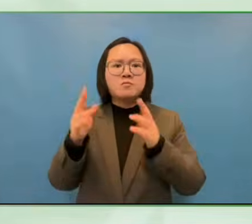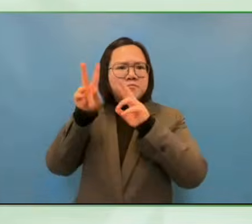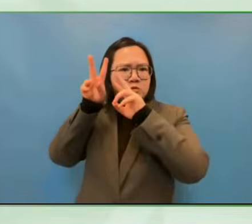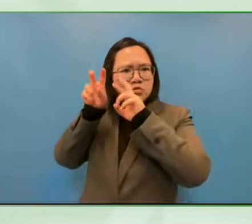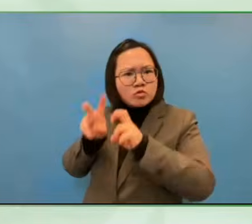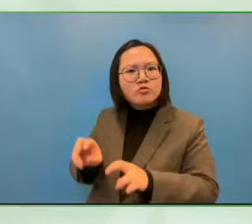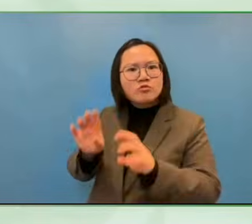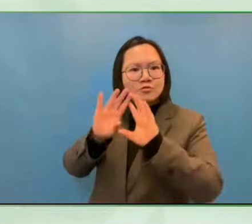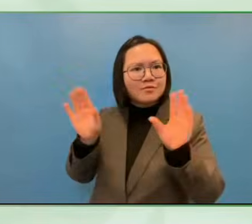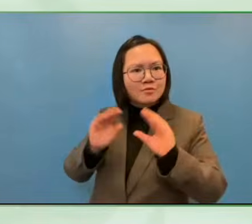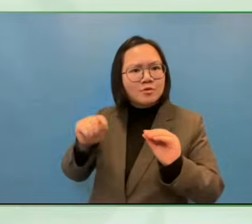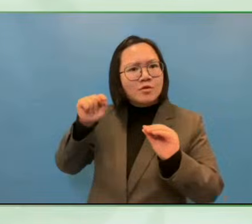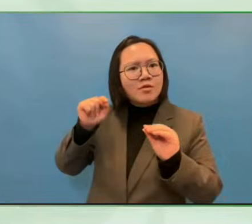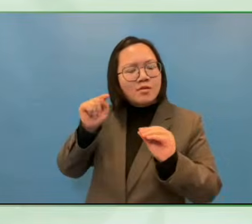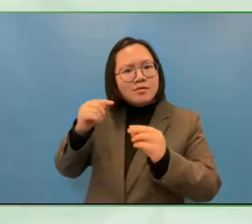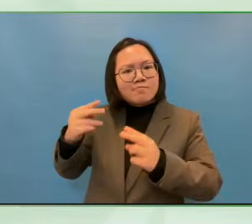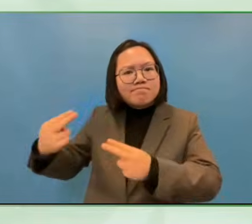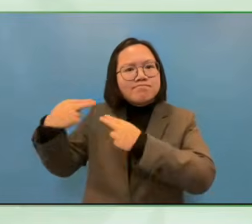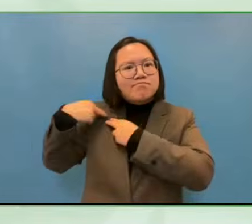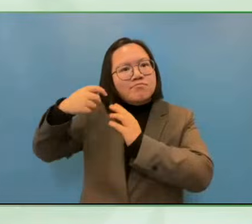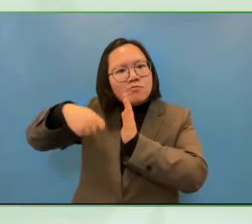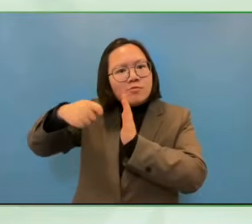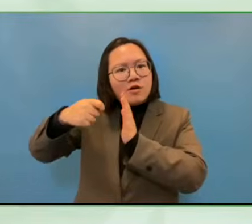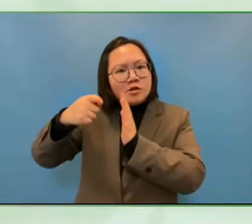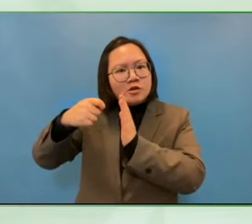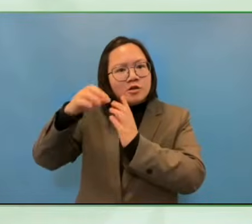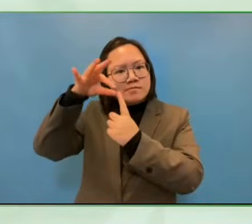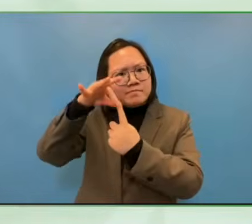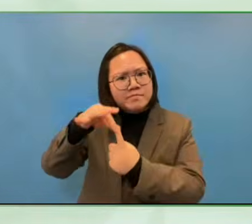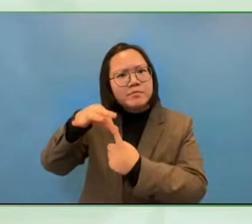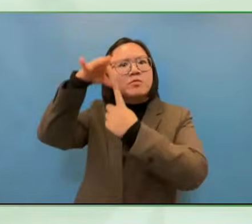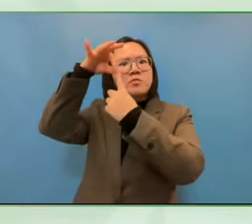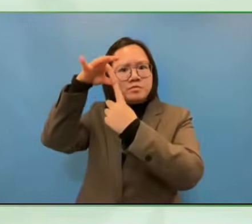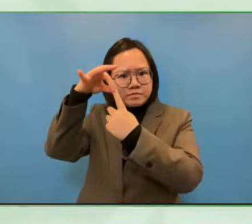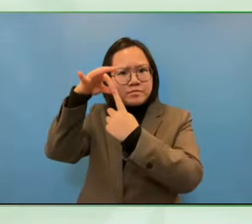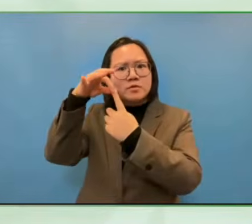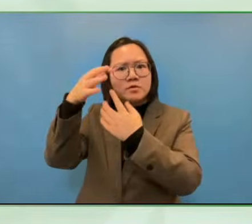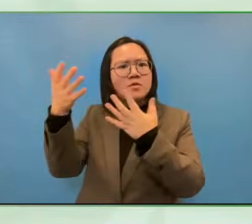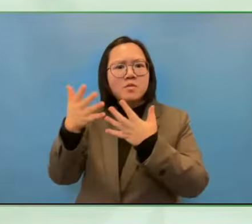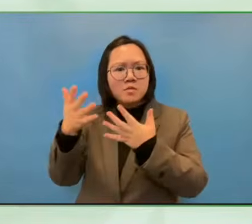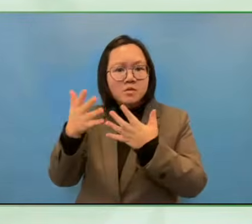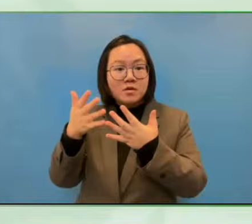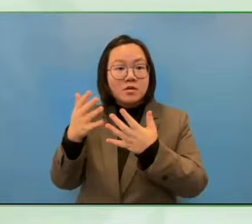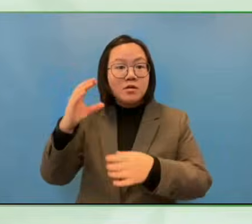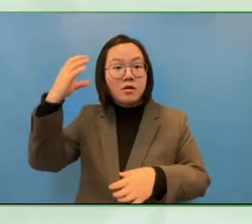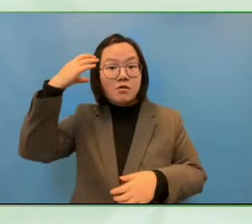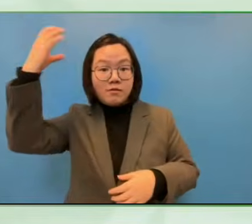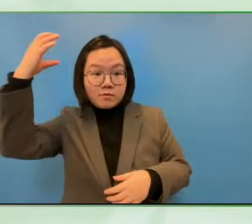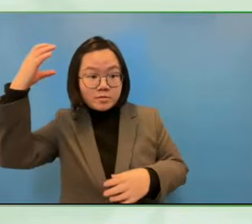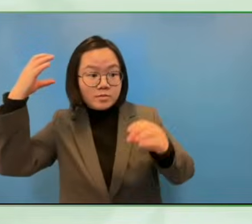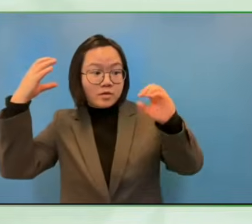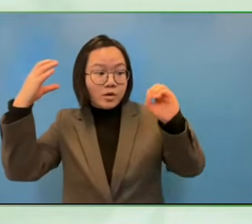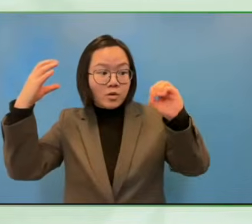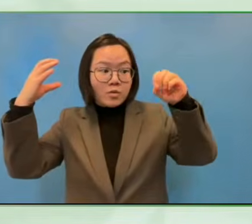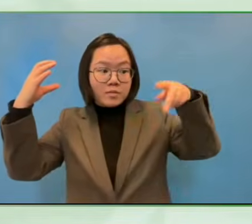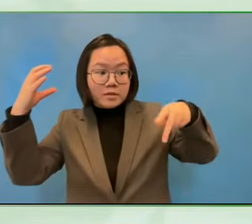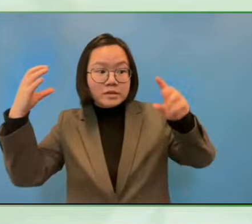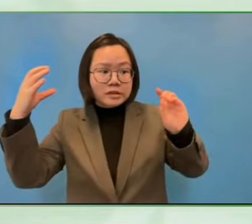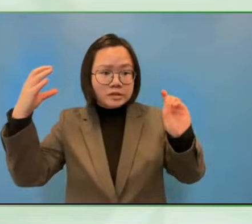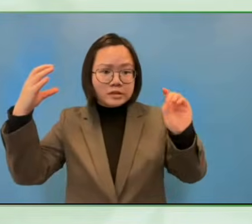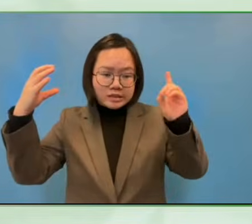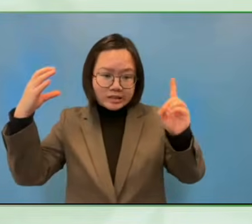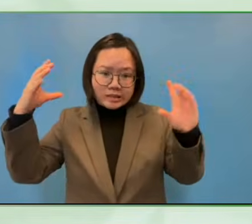good practices from which both governments and other OPDs can learn. It's very clear